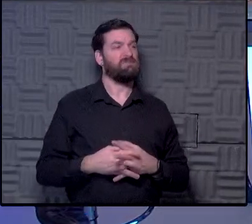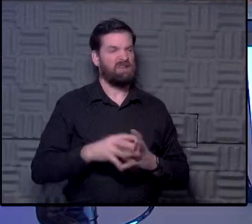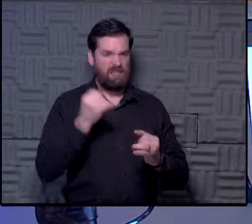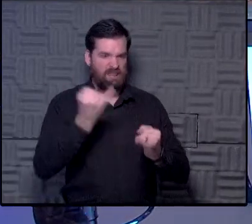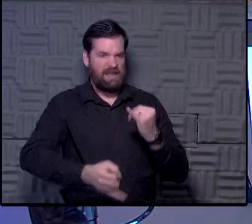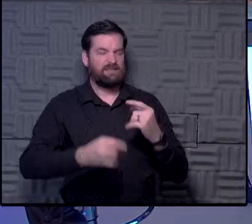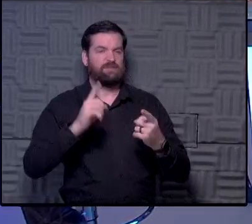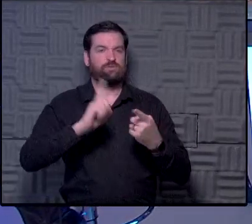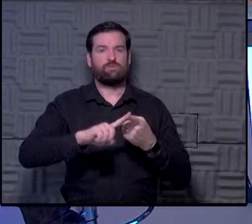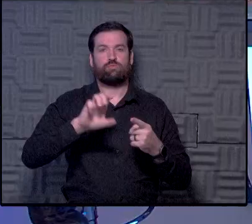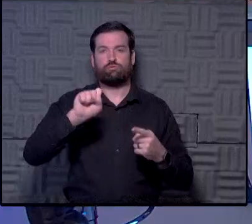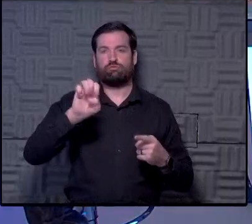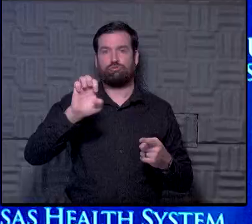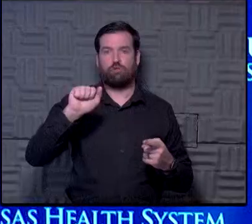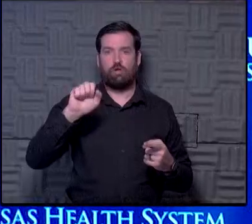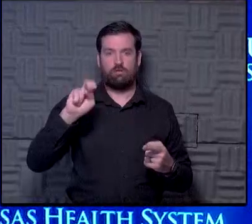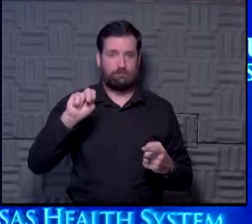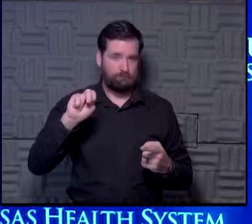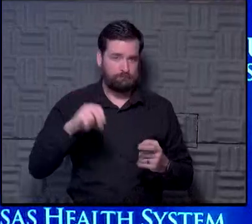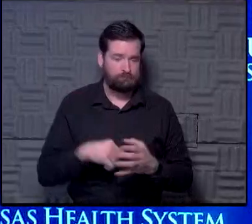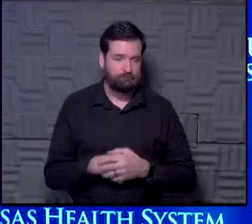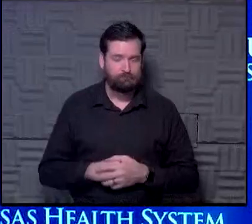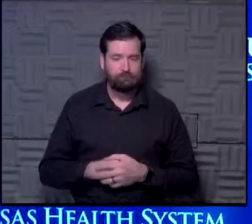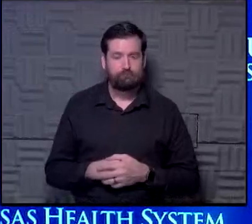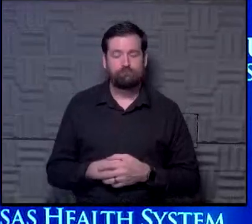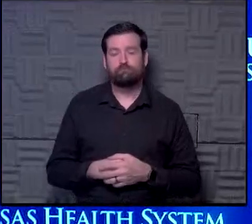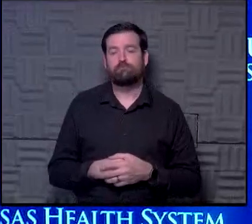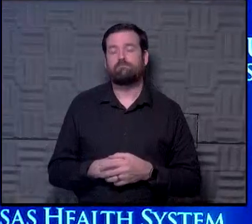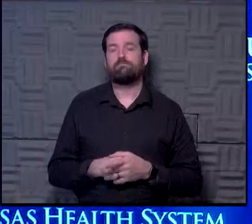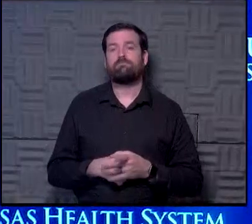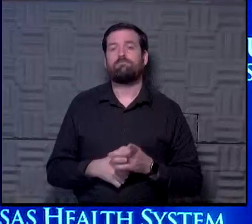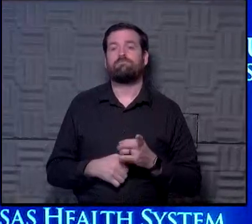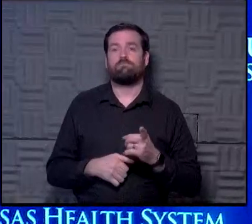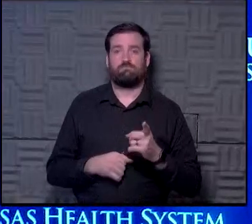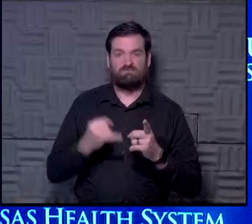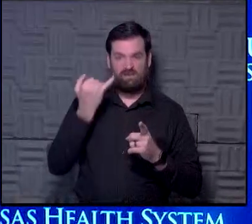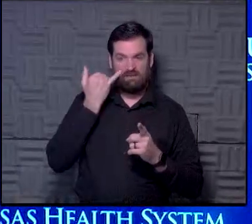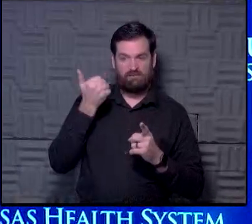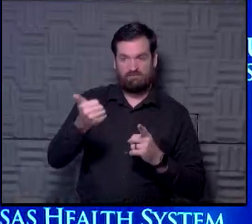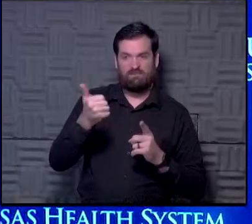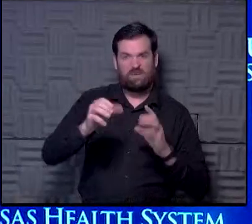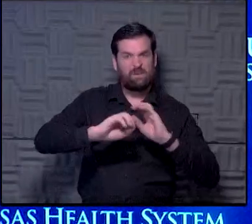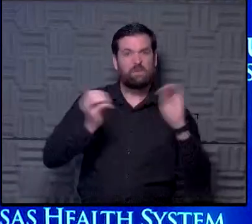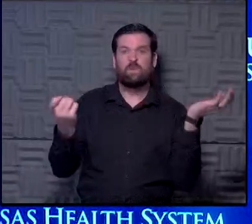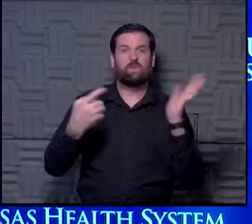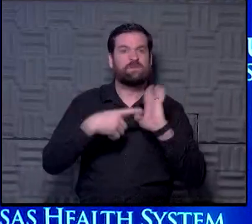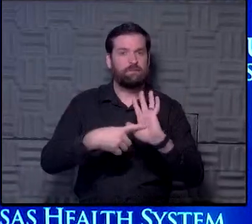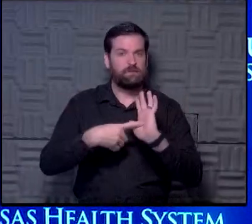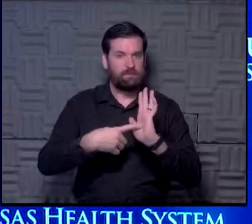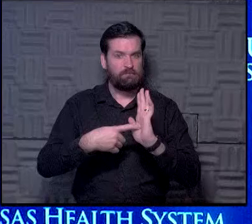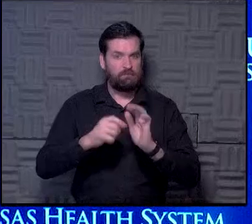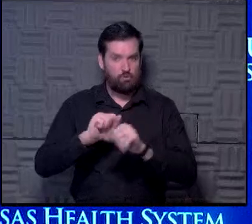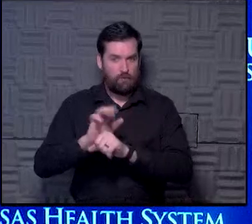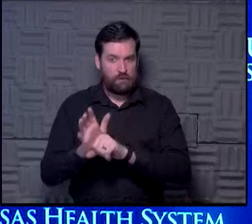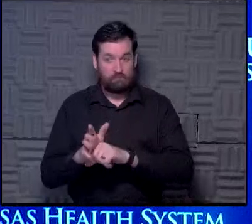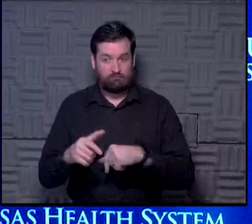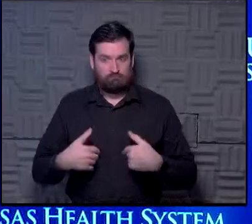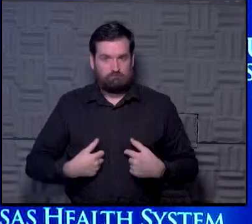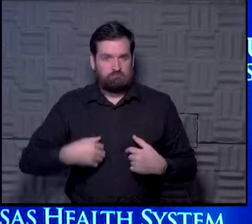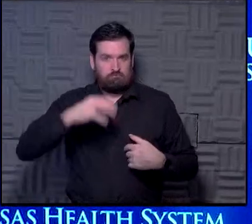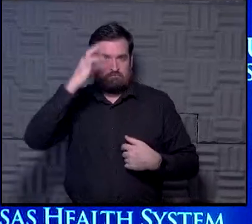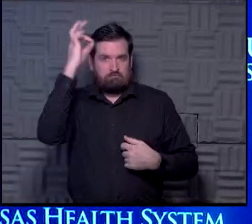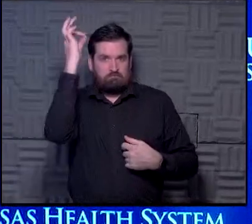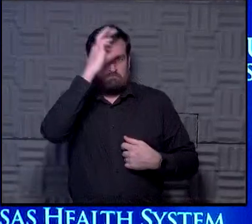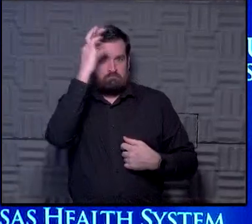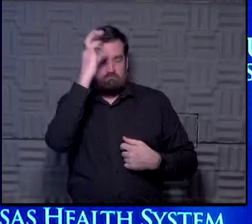question to Sean. Okay, Sean. It's a good question. He says, if you are asymptomatic for COVID and you don't know it,